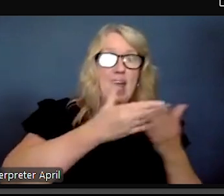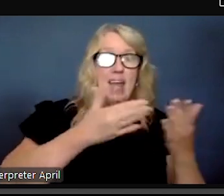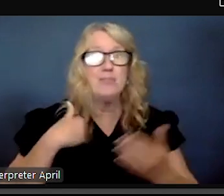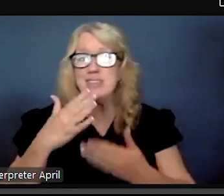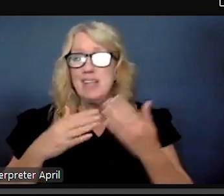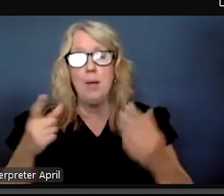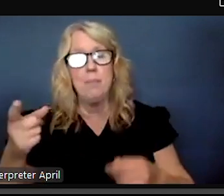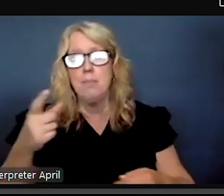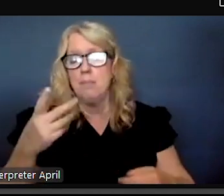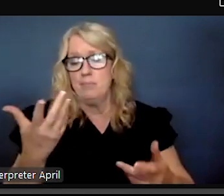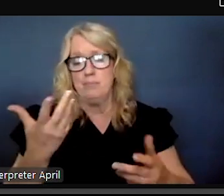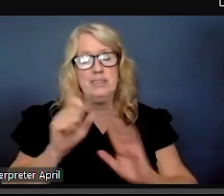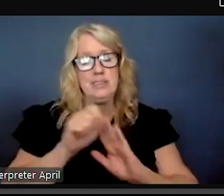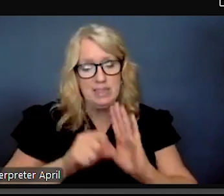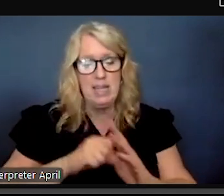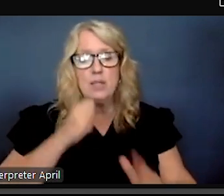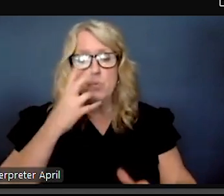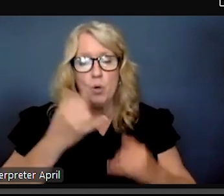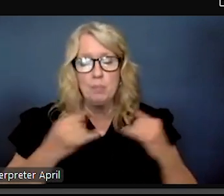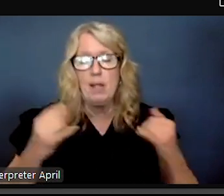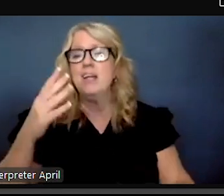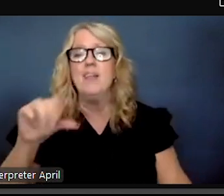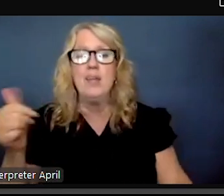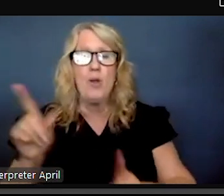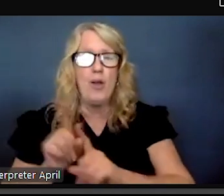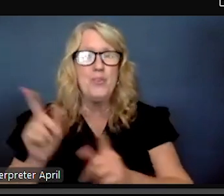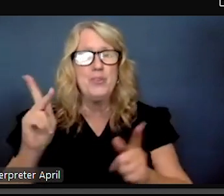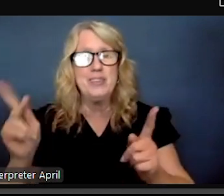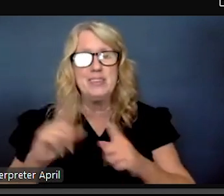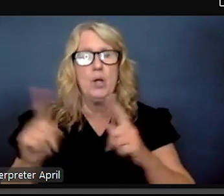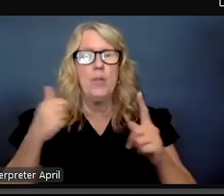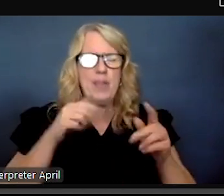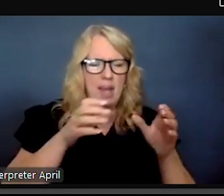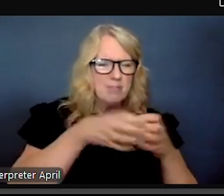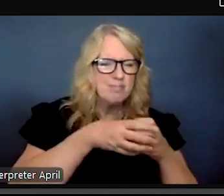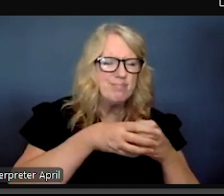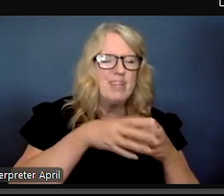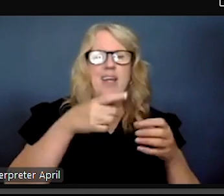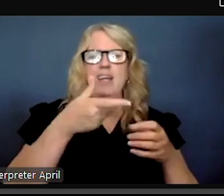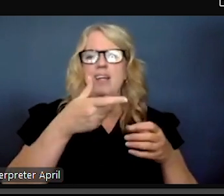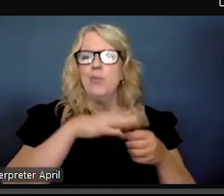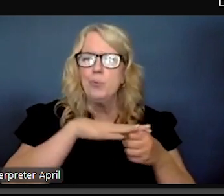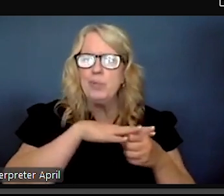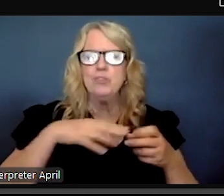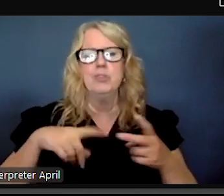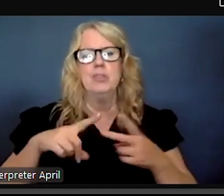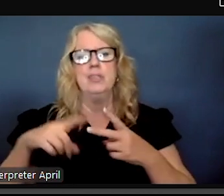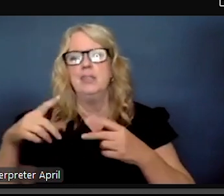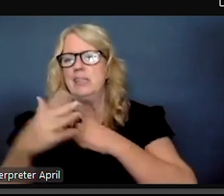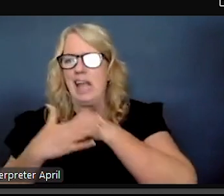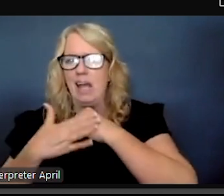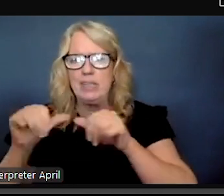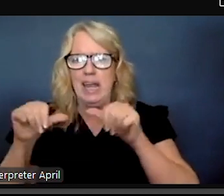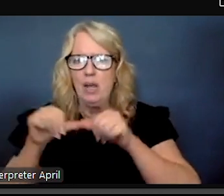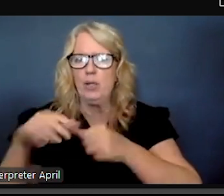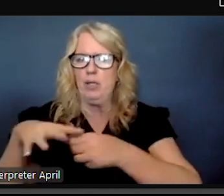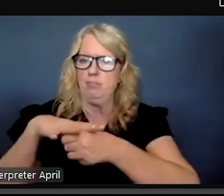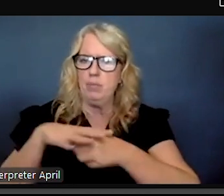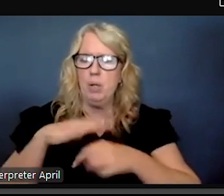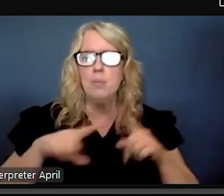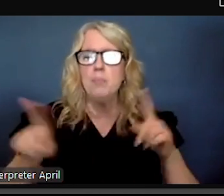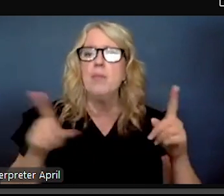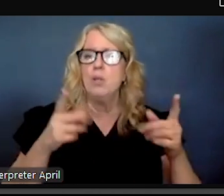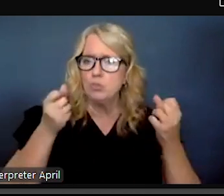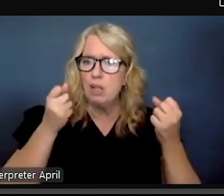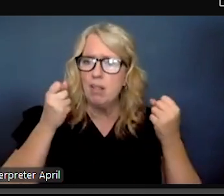broken, some have state warm lines in my experience, and then they're broken down by region or counties, and connecting, but there is a lot of